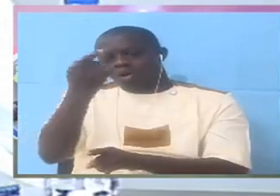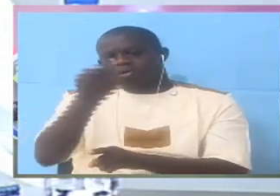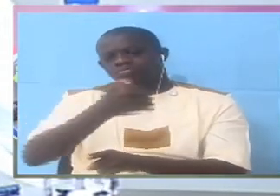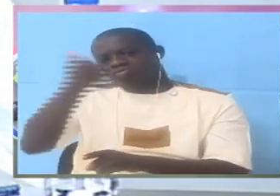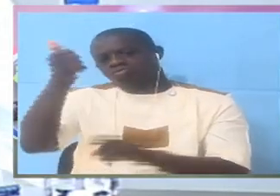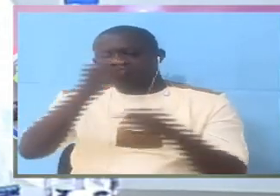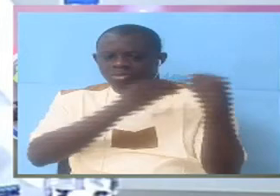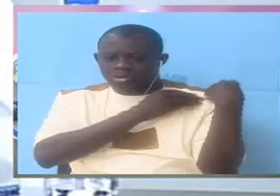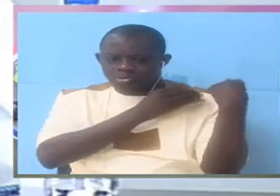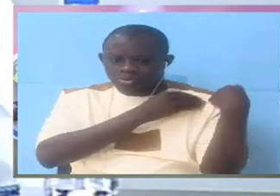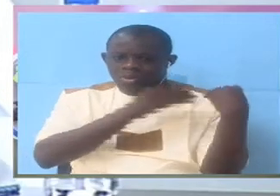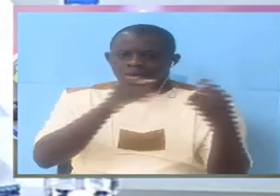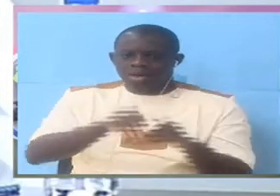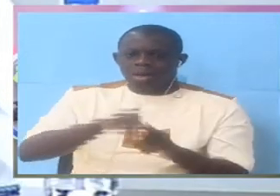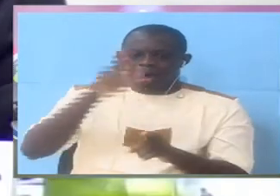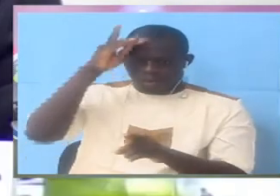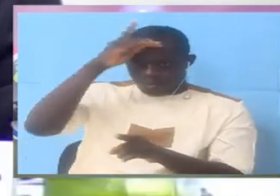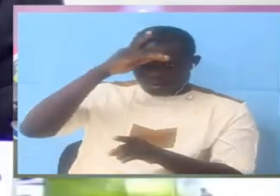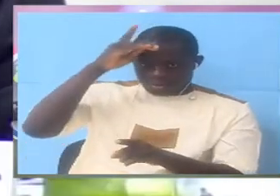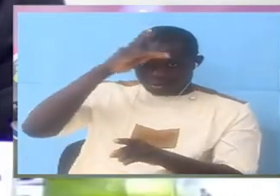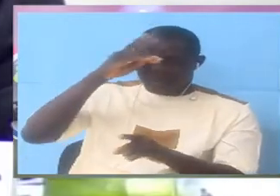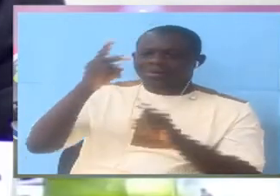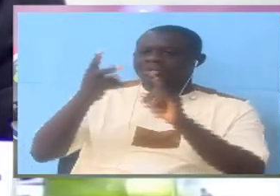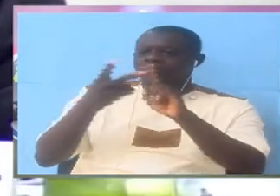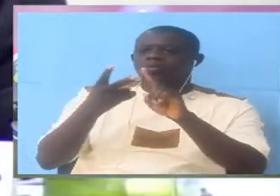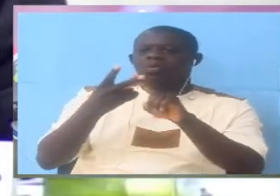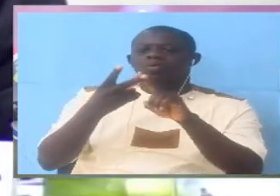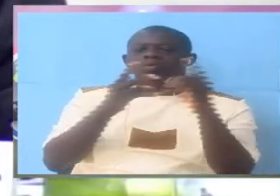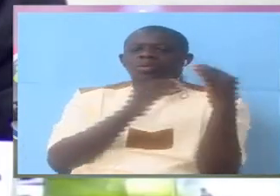is ko fula nyaw sere marale For mun. the second one?